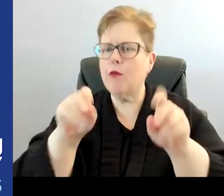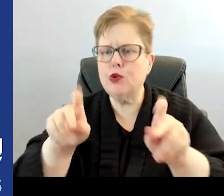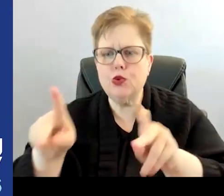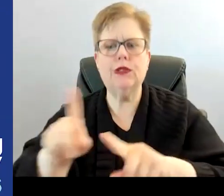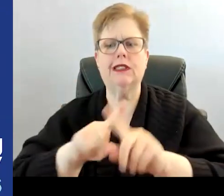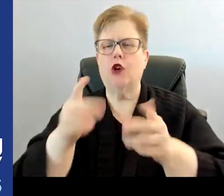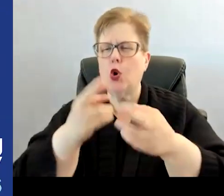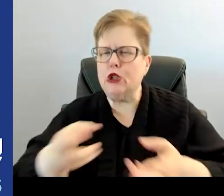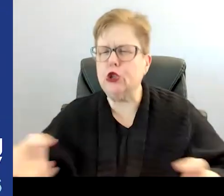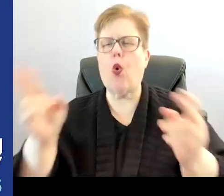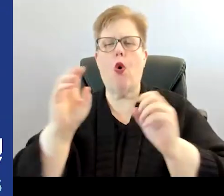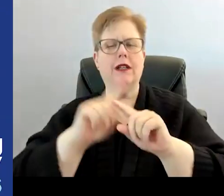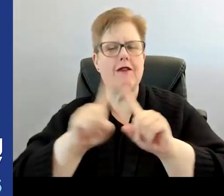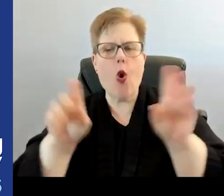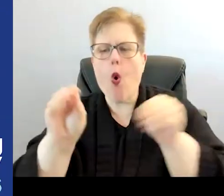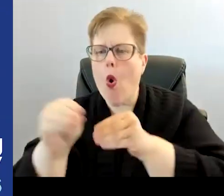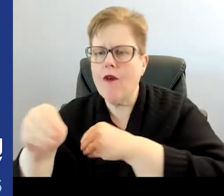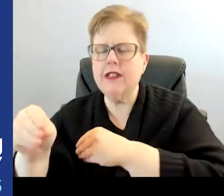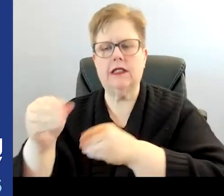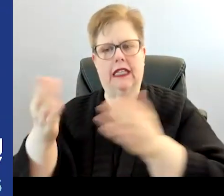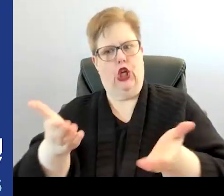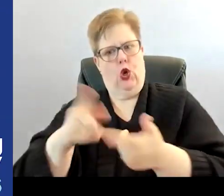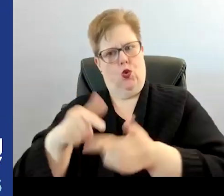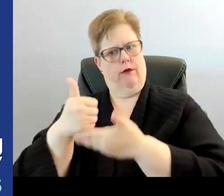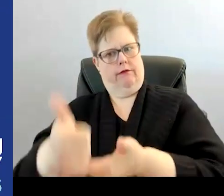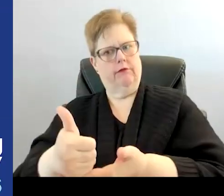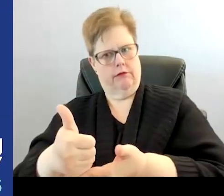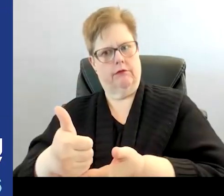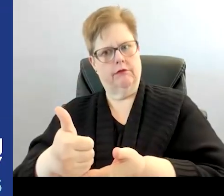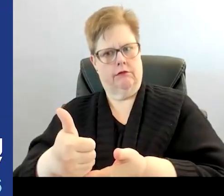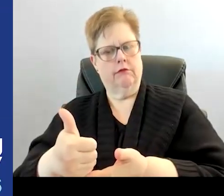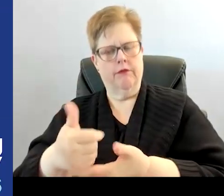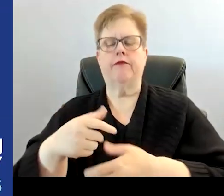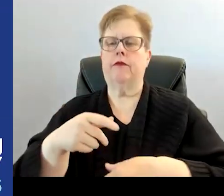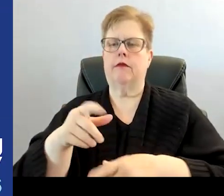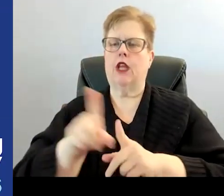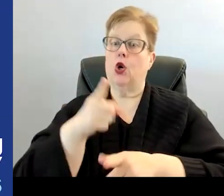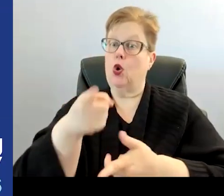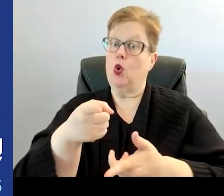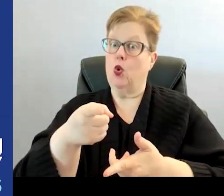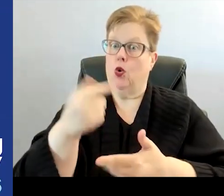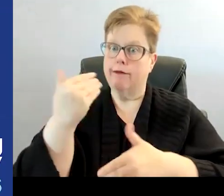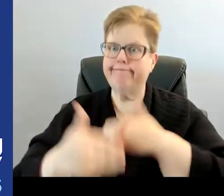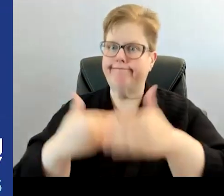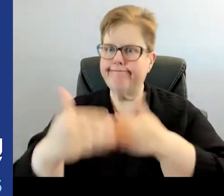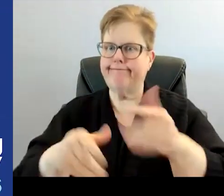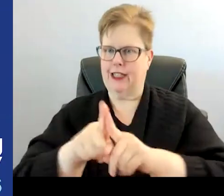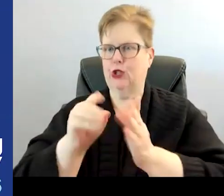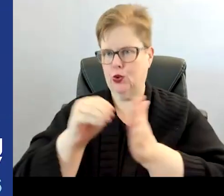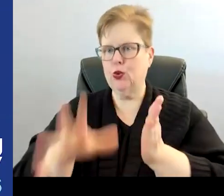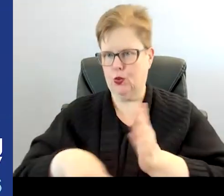different resources and offices that are here to help you similarly as you continue to progress as a